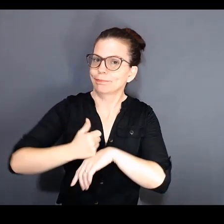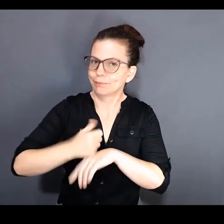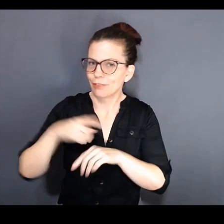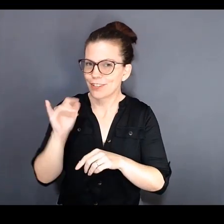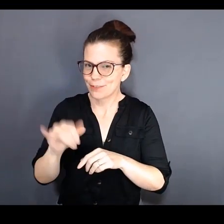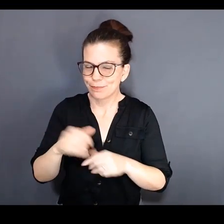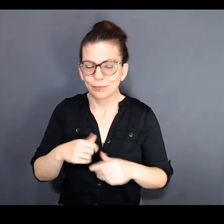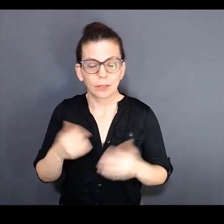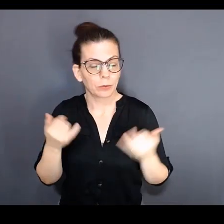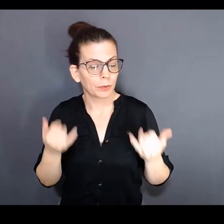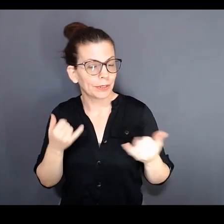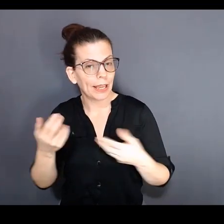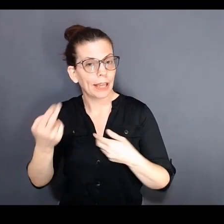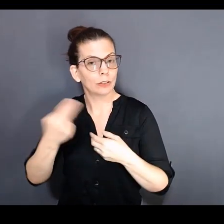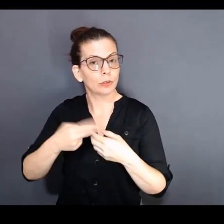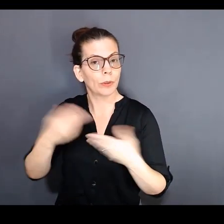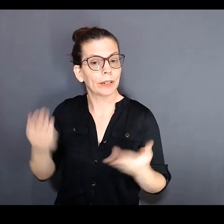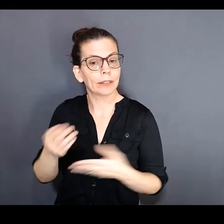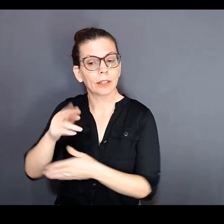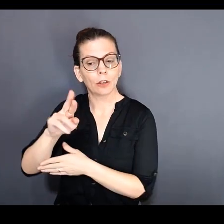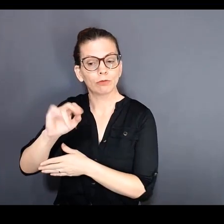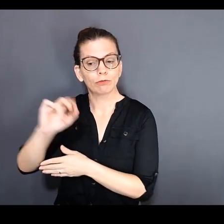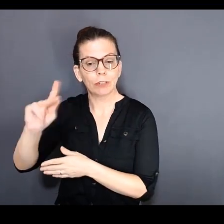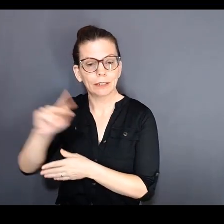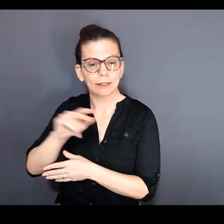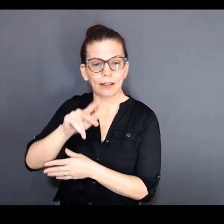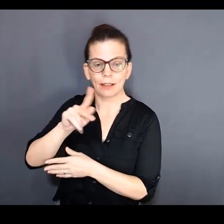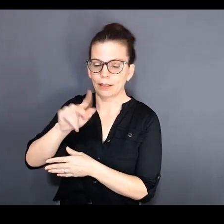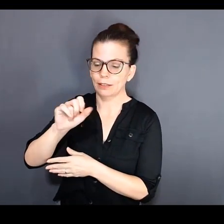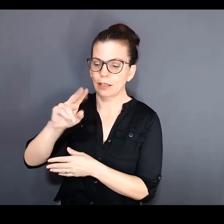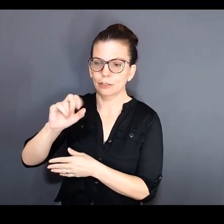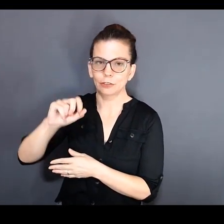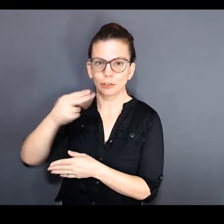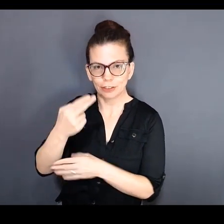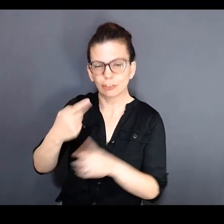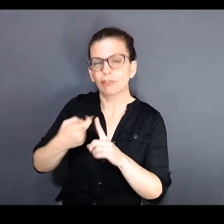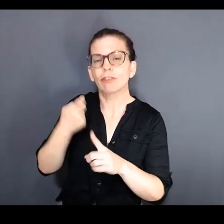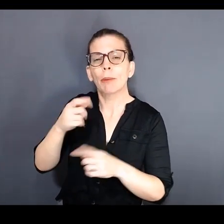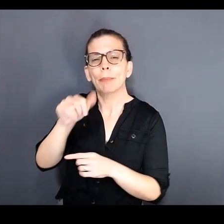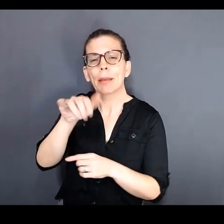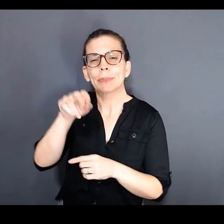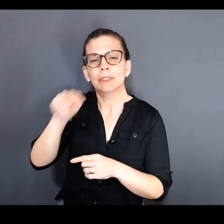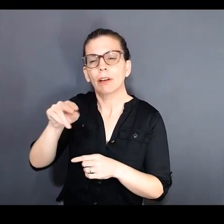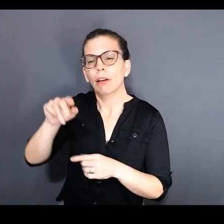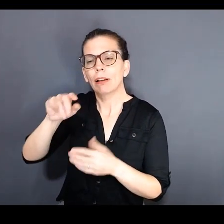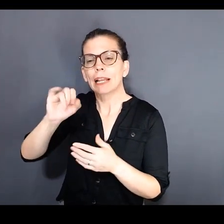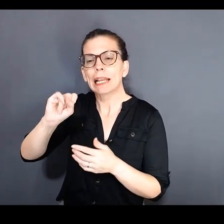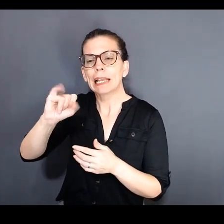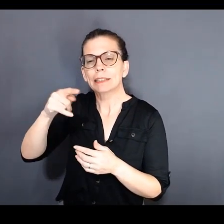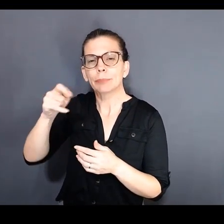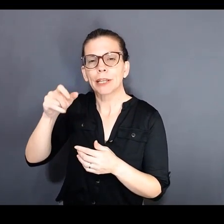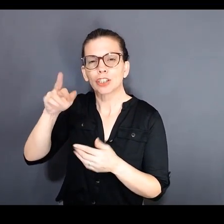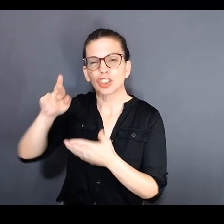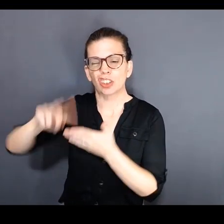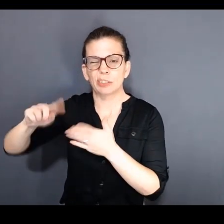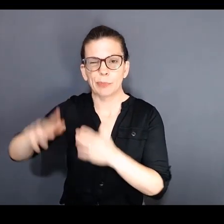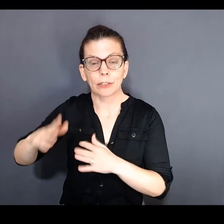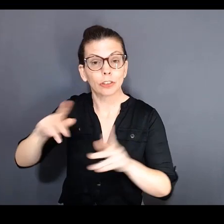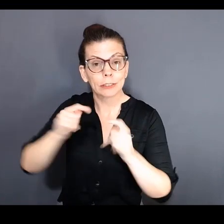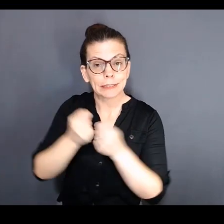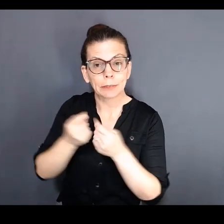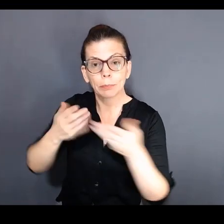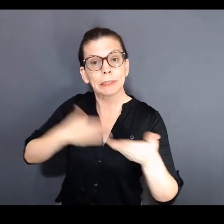of it. Today, we are joined by Rick and Kashish from the Amazon Inspector team. Rick, Kashish, please do introduce